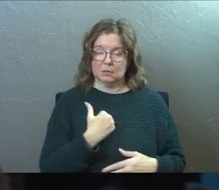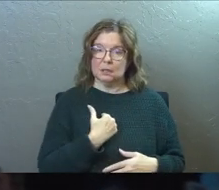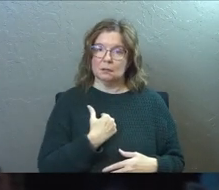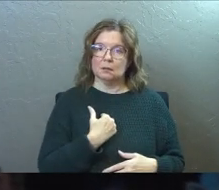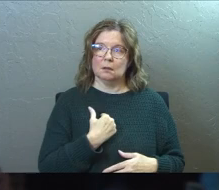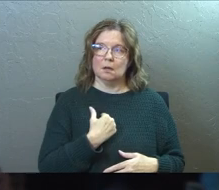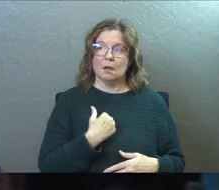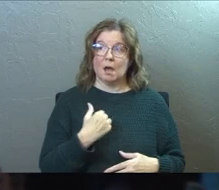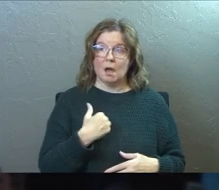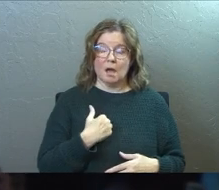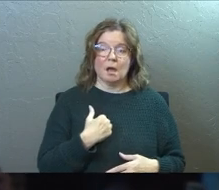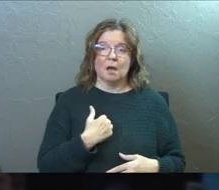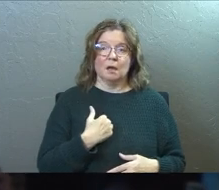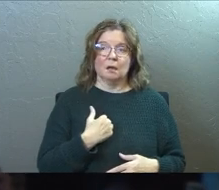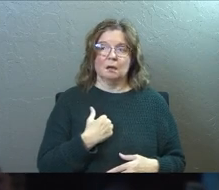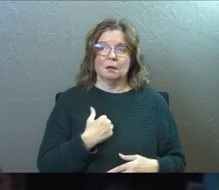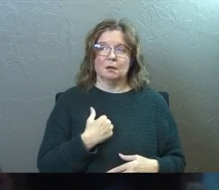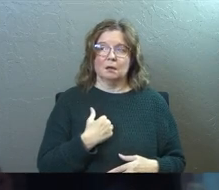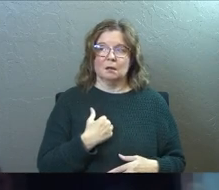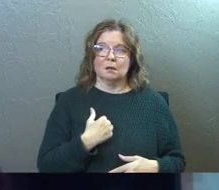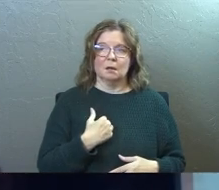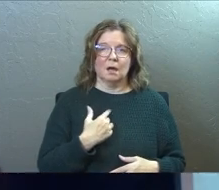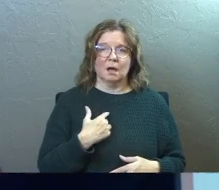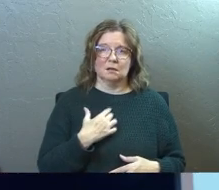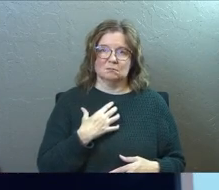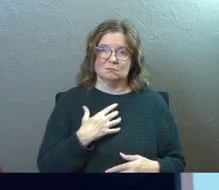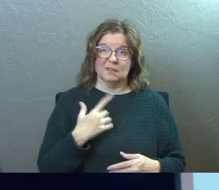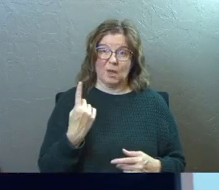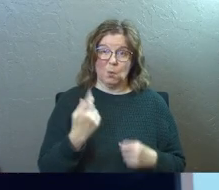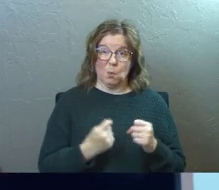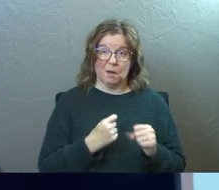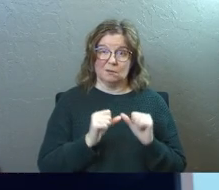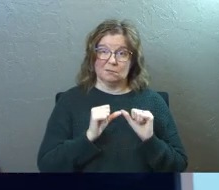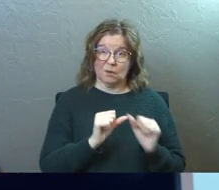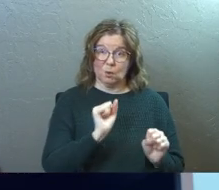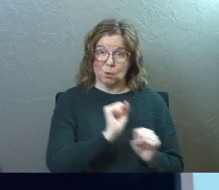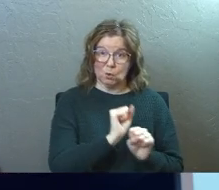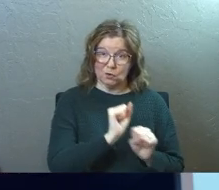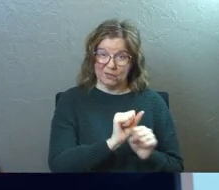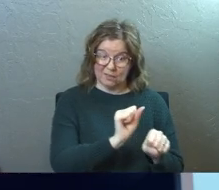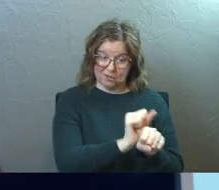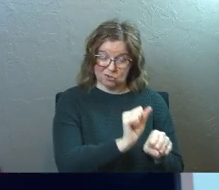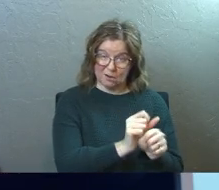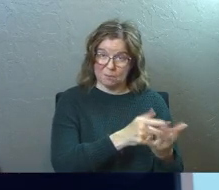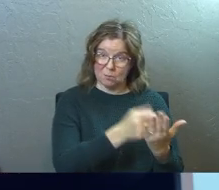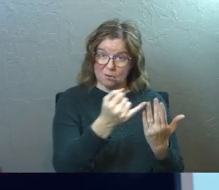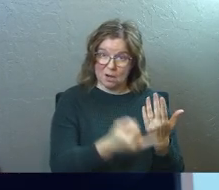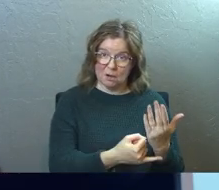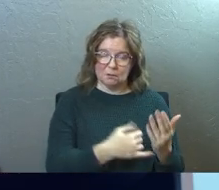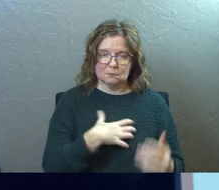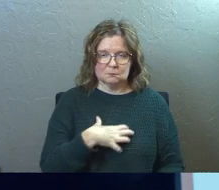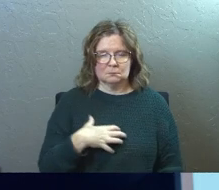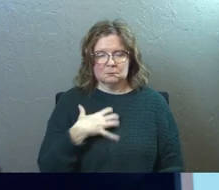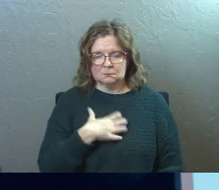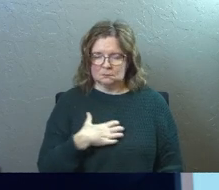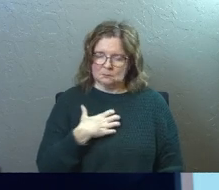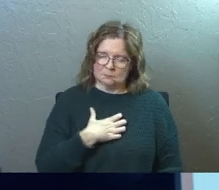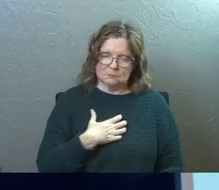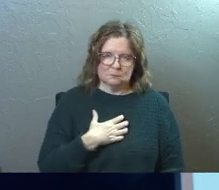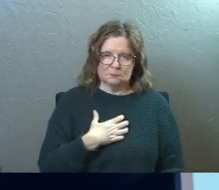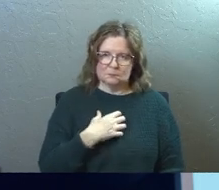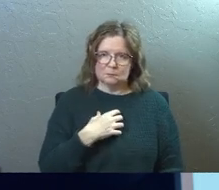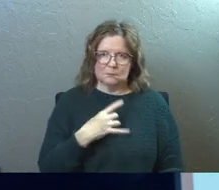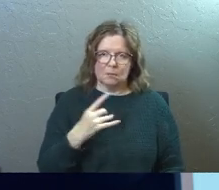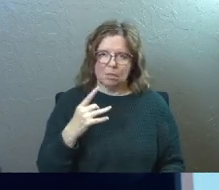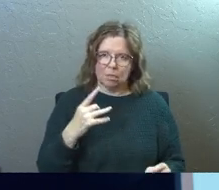me, I had the most miserable year of work I think I've ever had because I couldn't